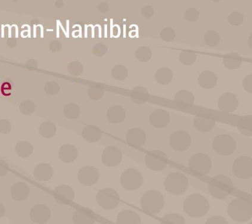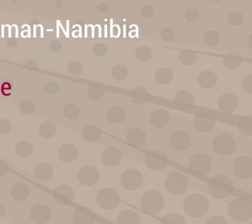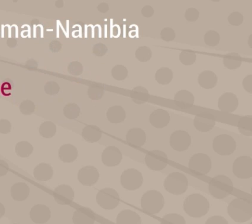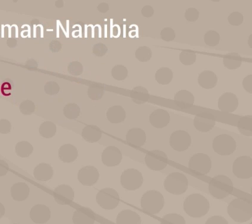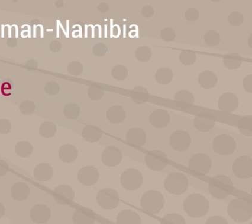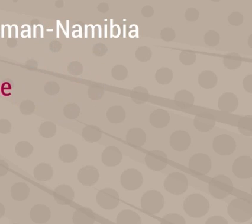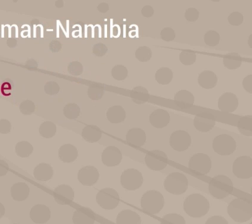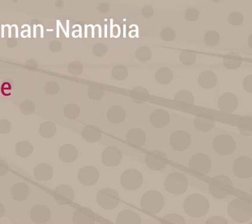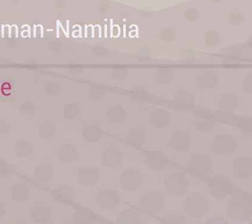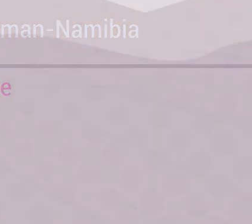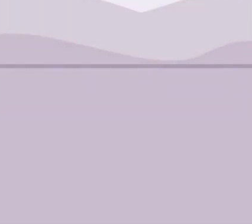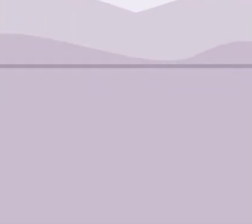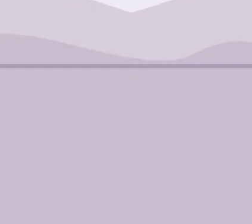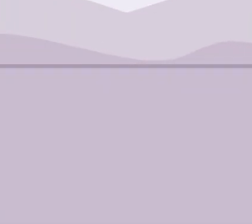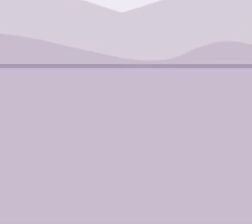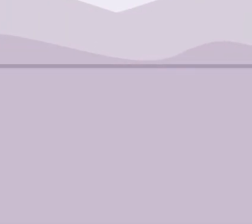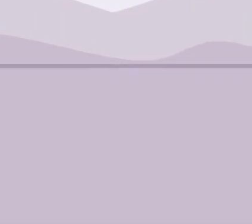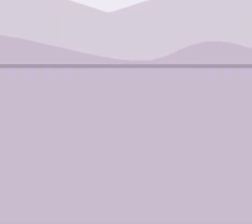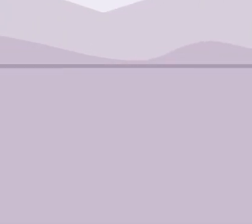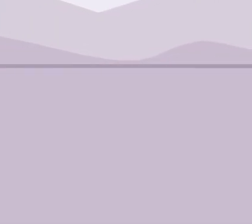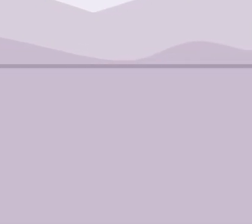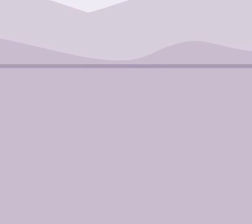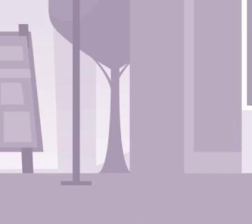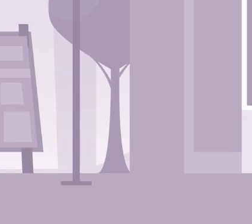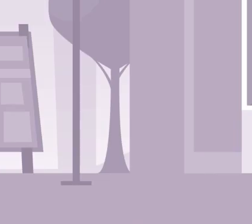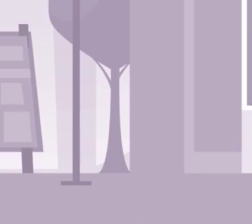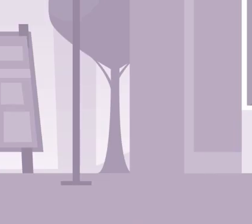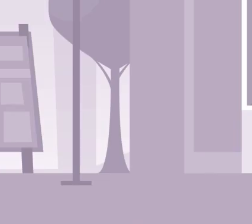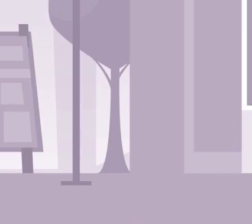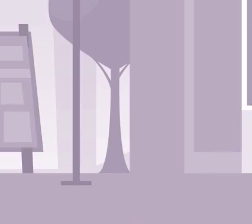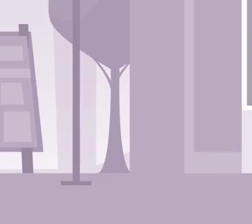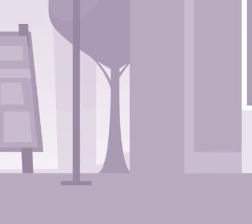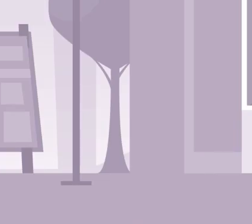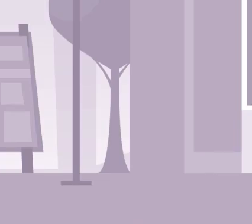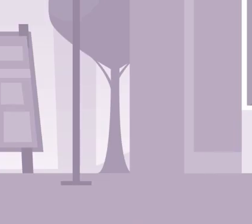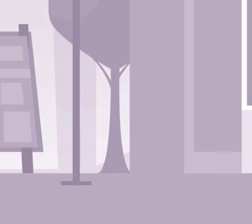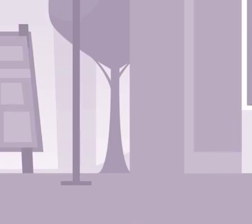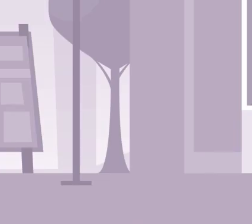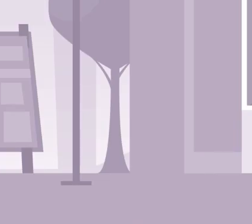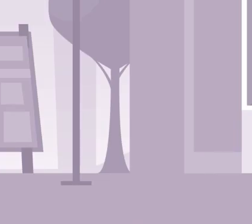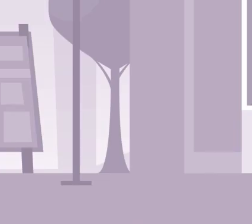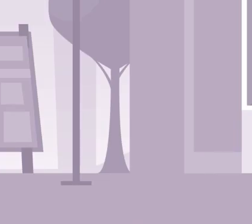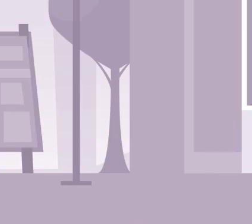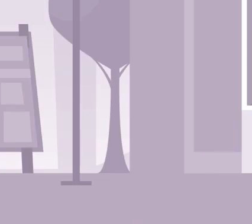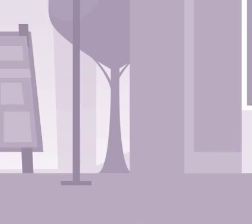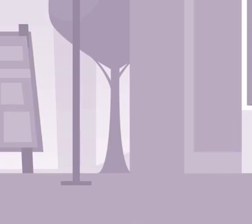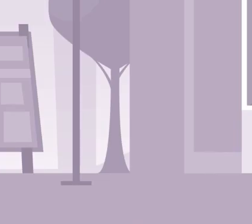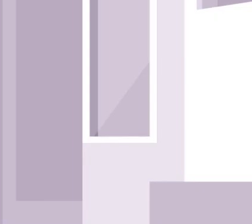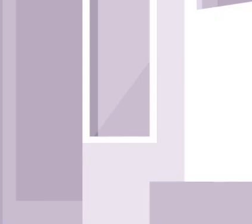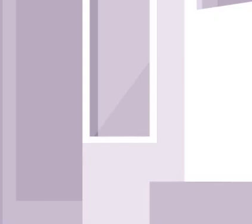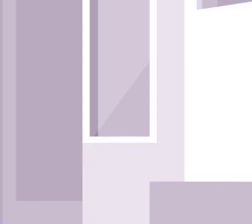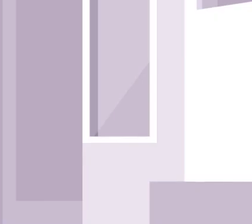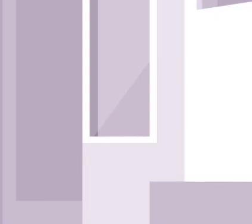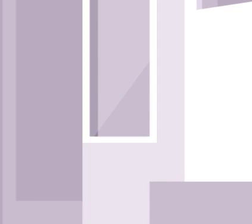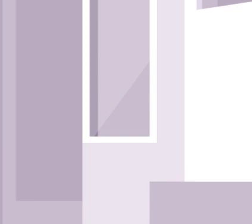Hi Kambaripa. Hi Melissa. You look upset. Is everything okay?